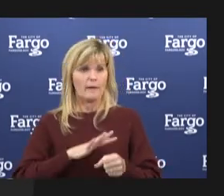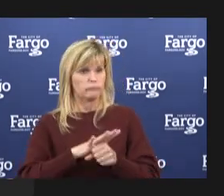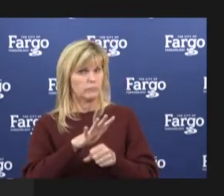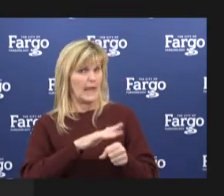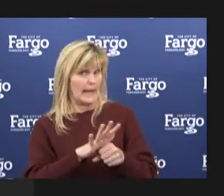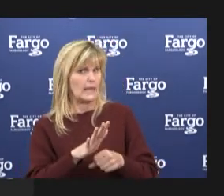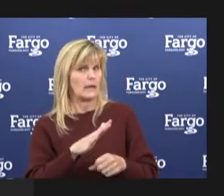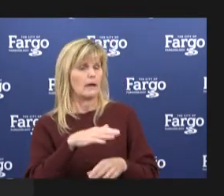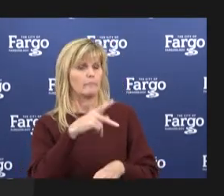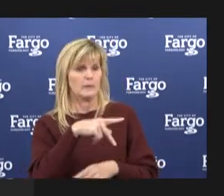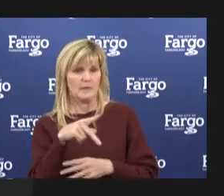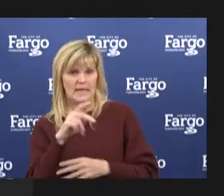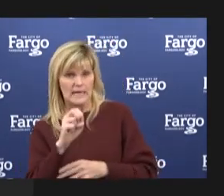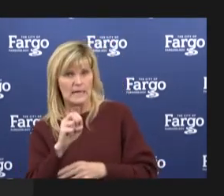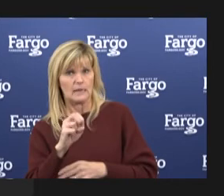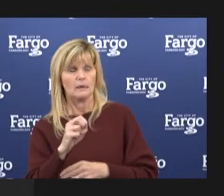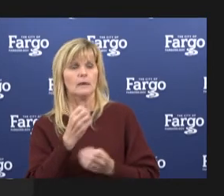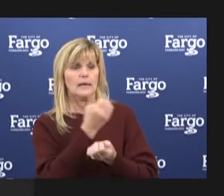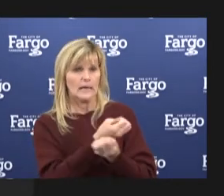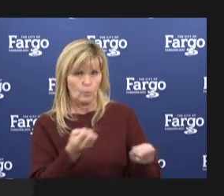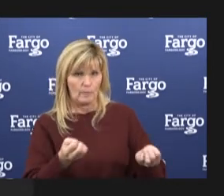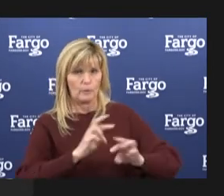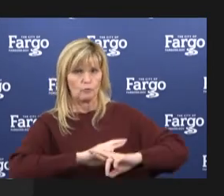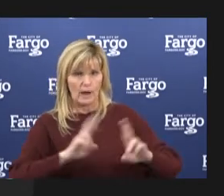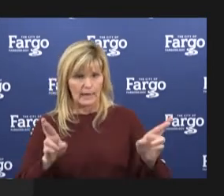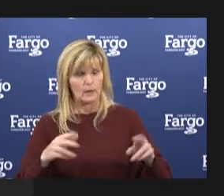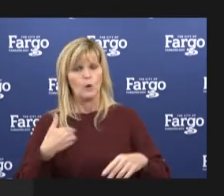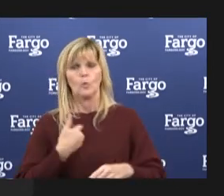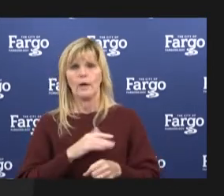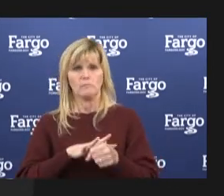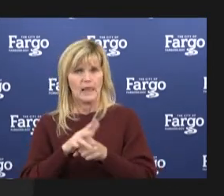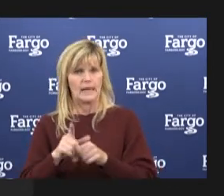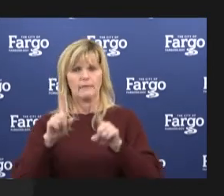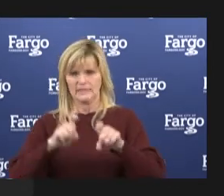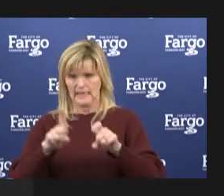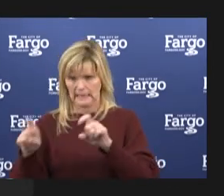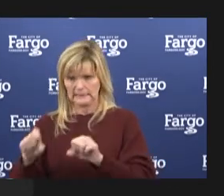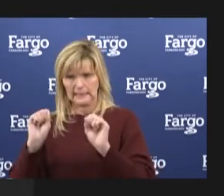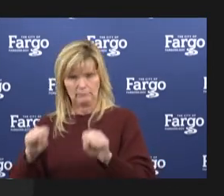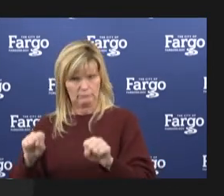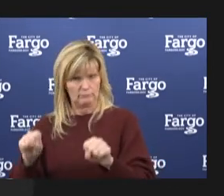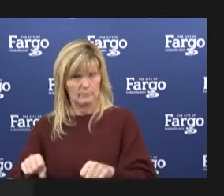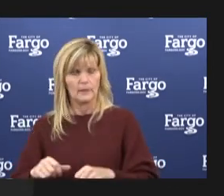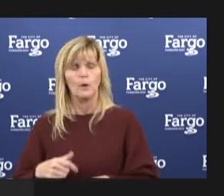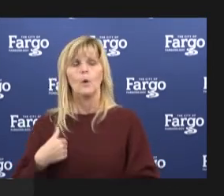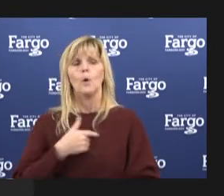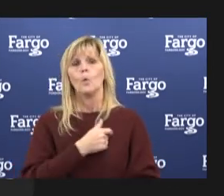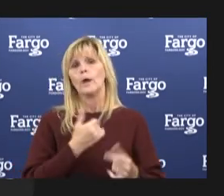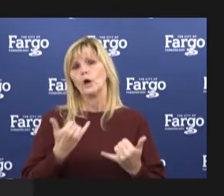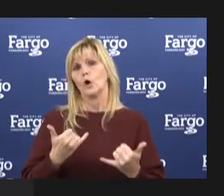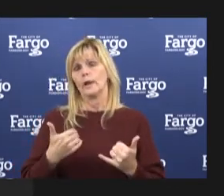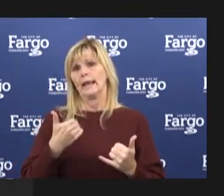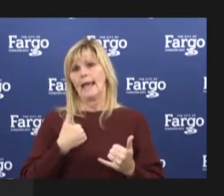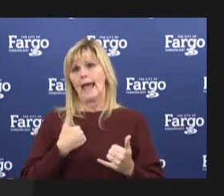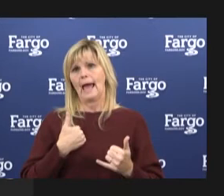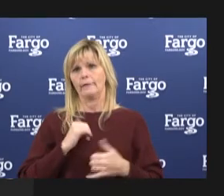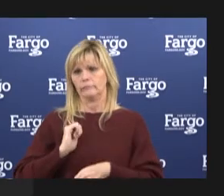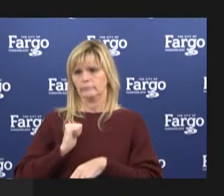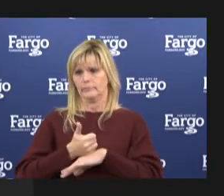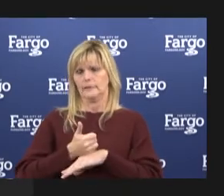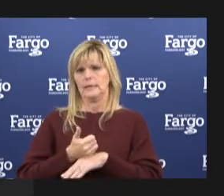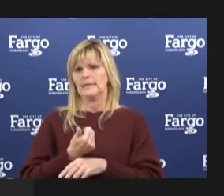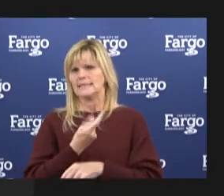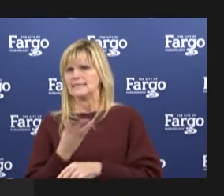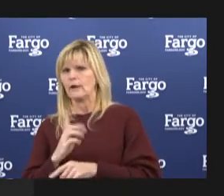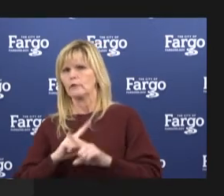our protective equipment as well as testing capabilities. We currently have instituted several different